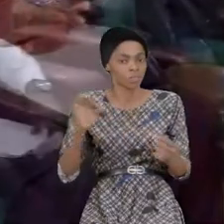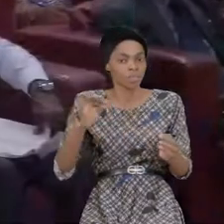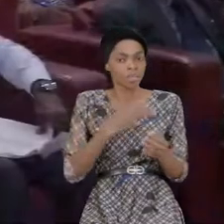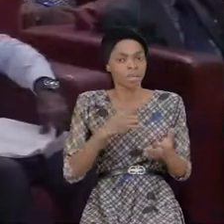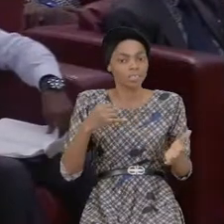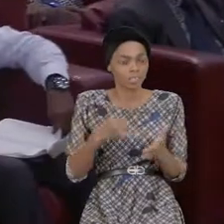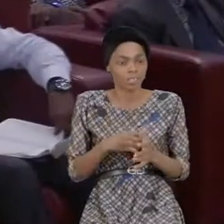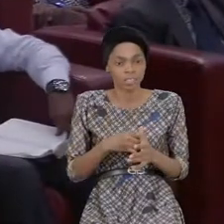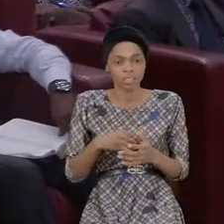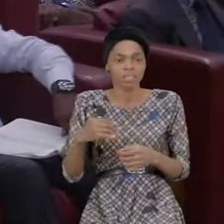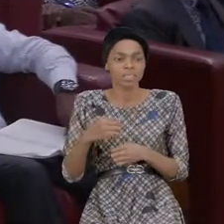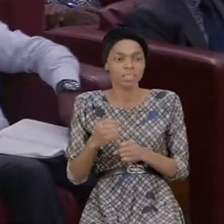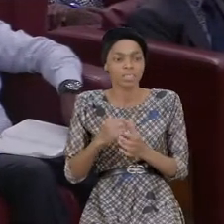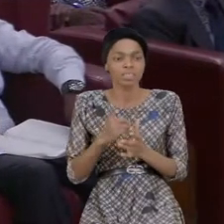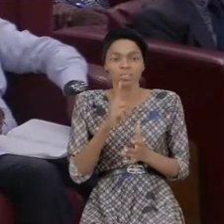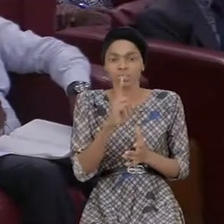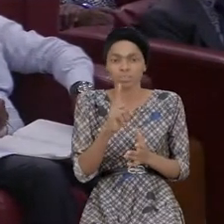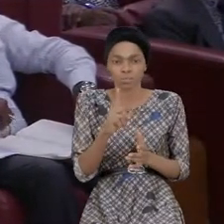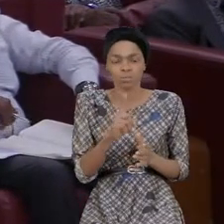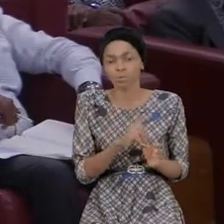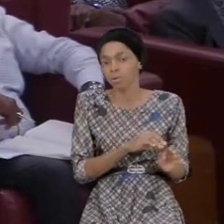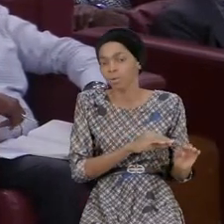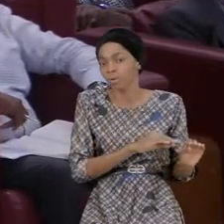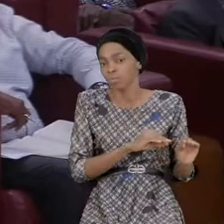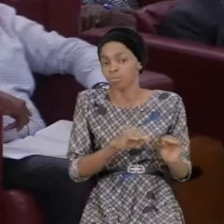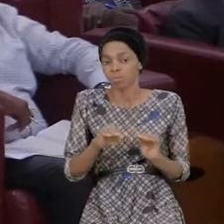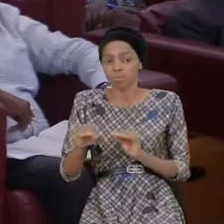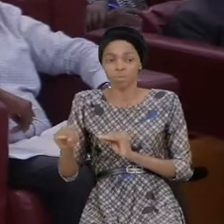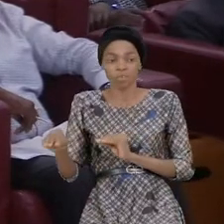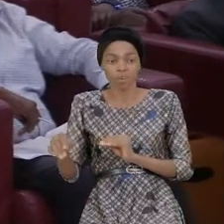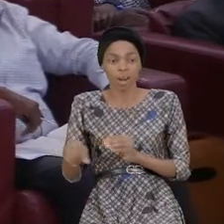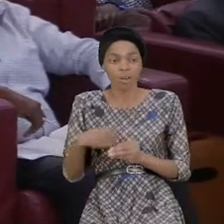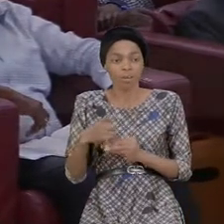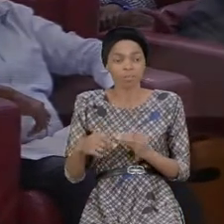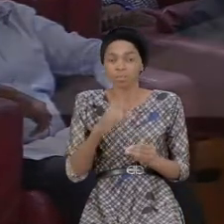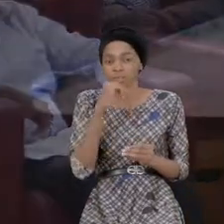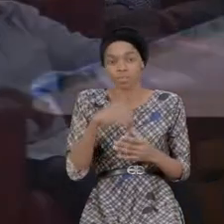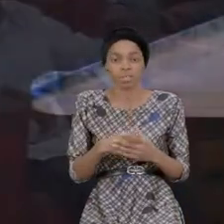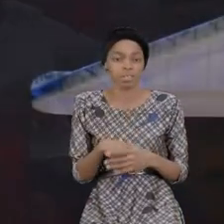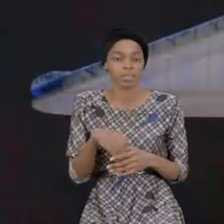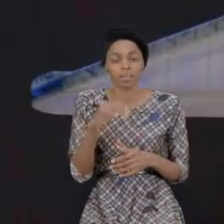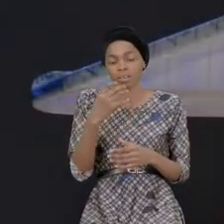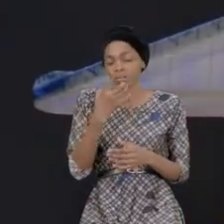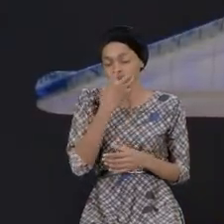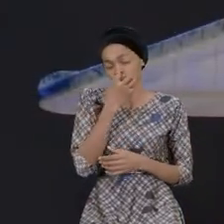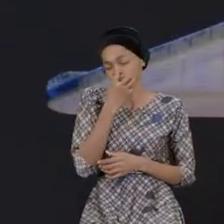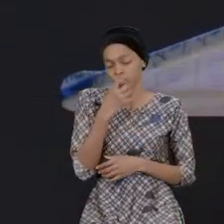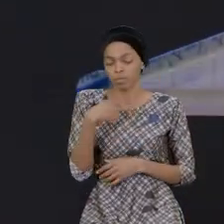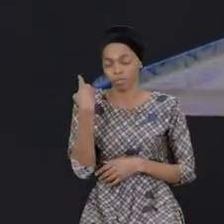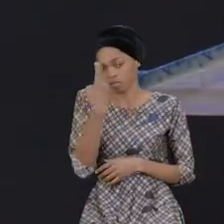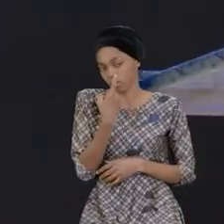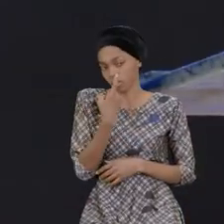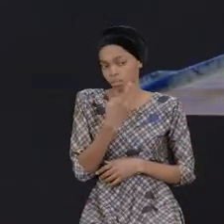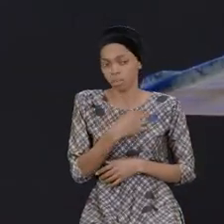go around, not with a gloomy face, a drawn face, a long face. It's like, you